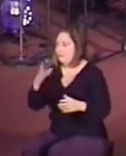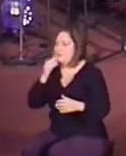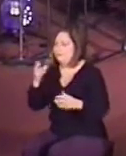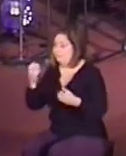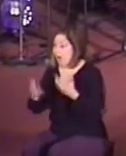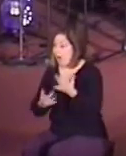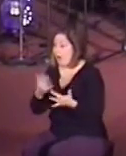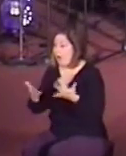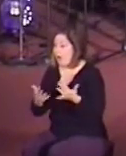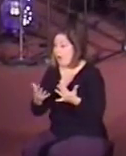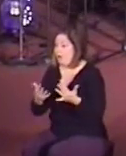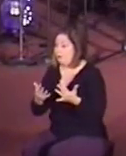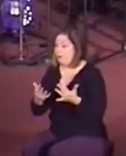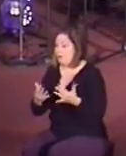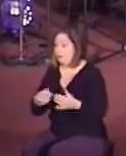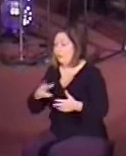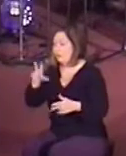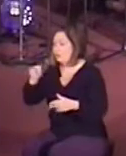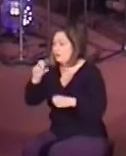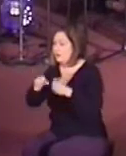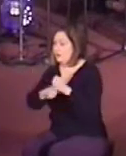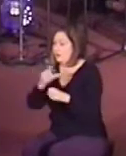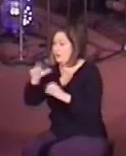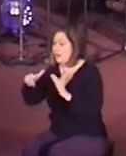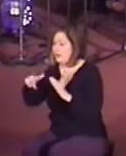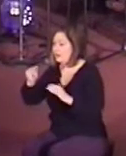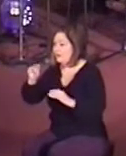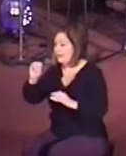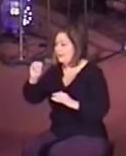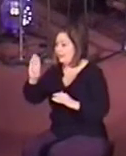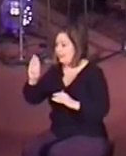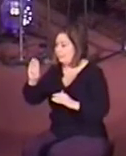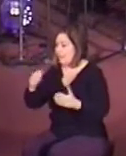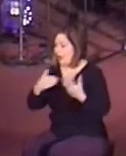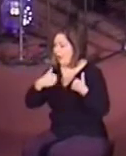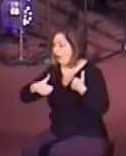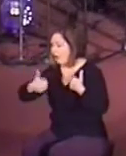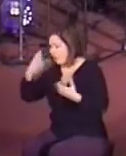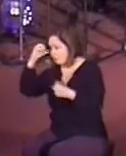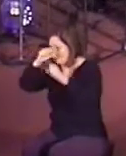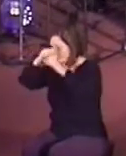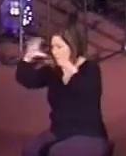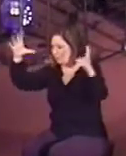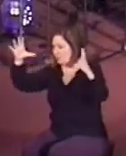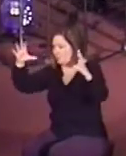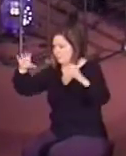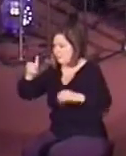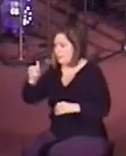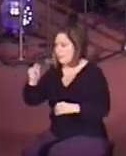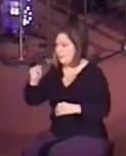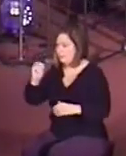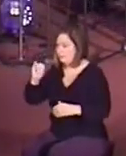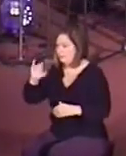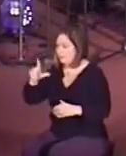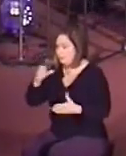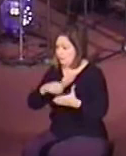years later, we've got Nebuchadnezzar having another dream. And so if you'll pick up in Daniel chapter 4 with me, starting in verse